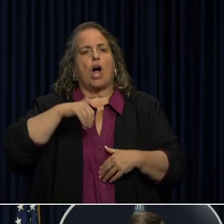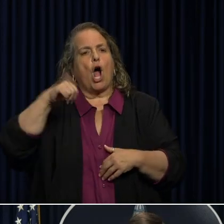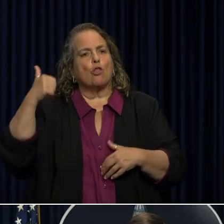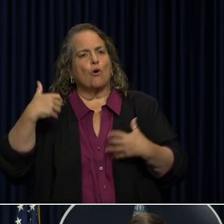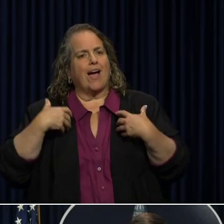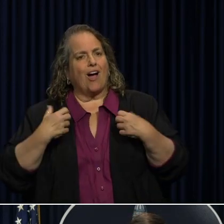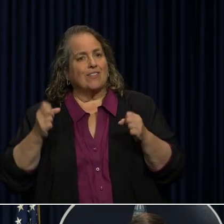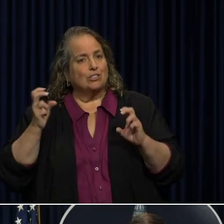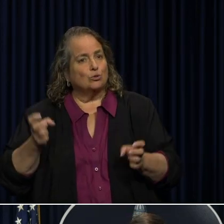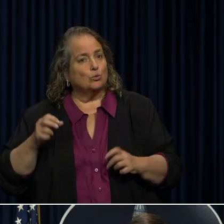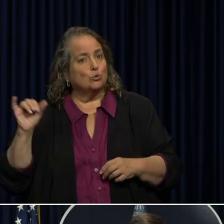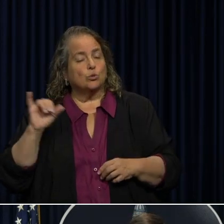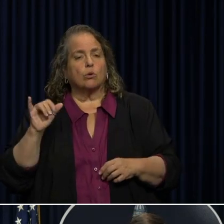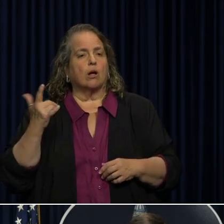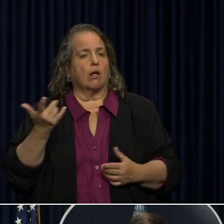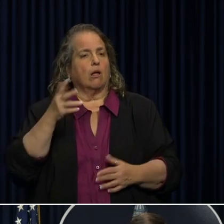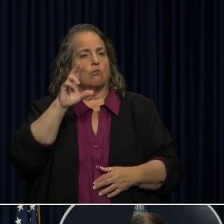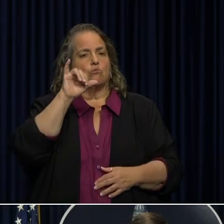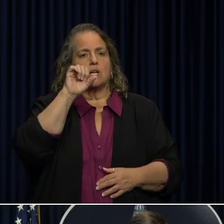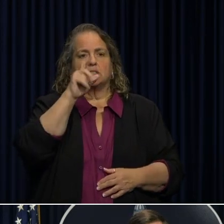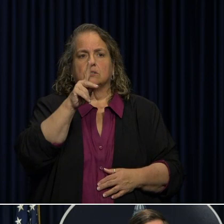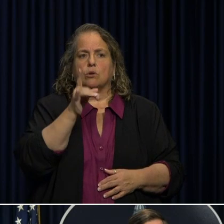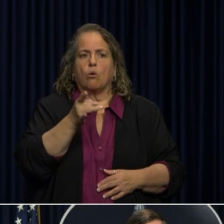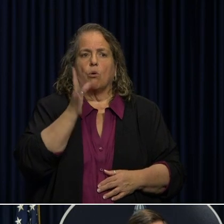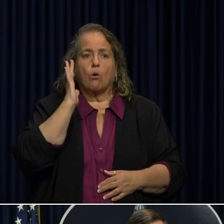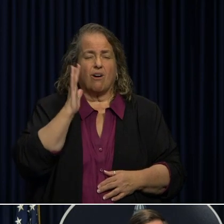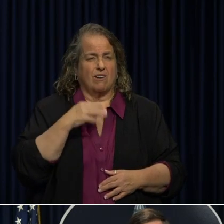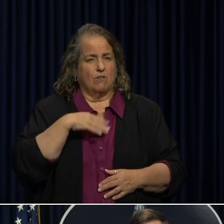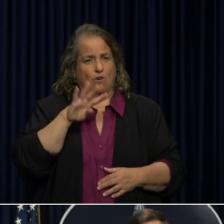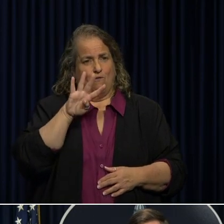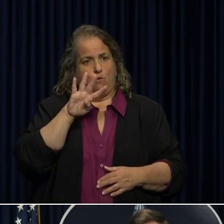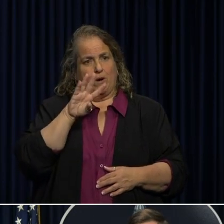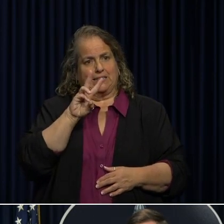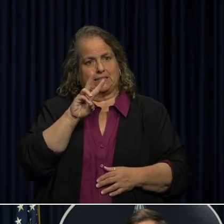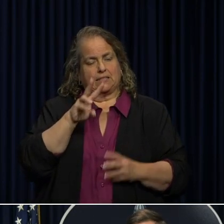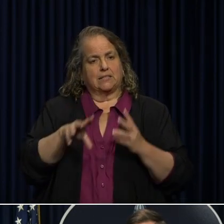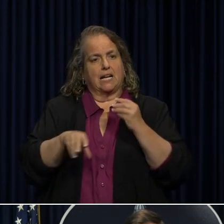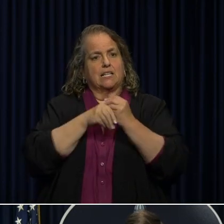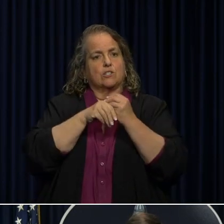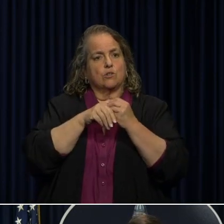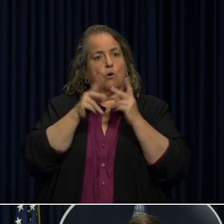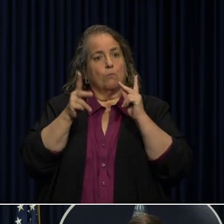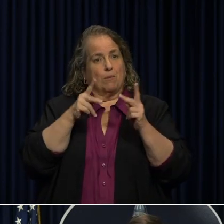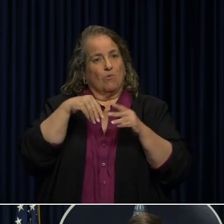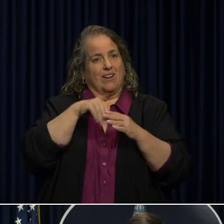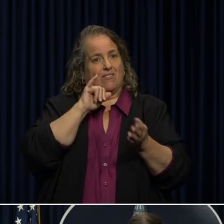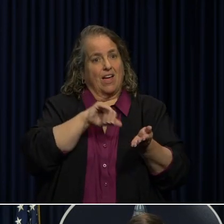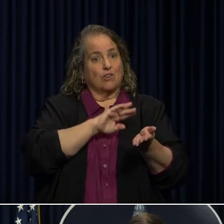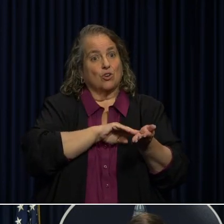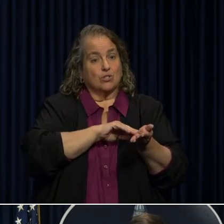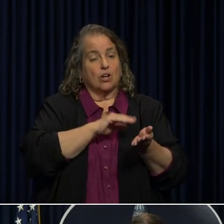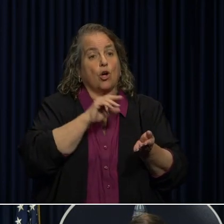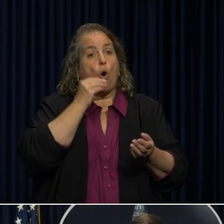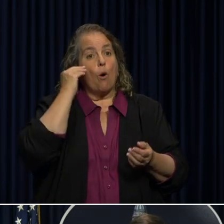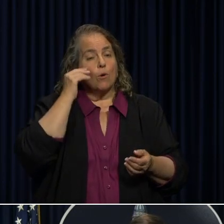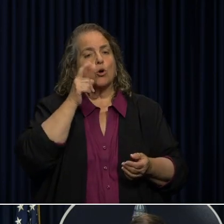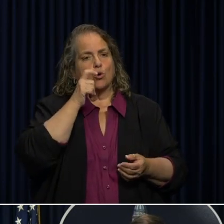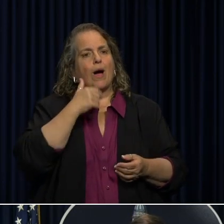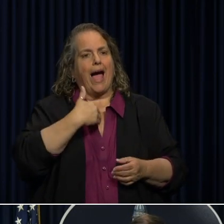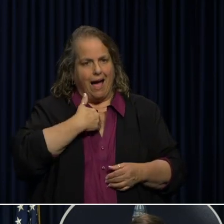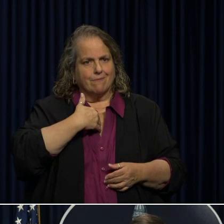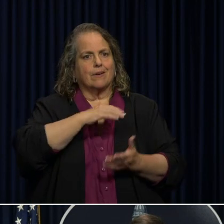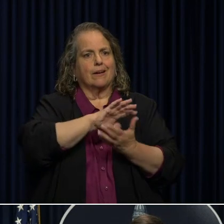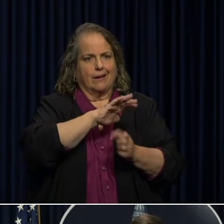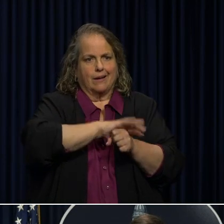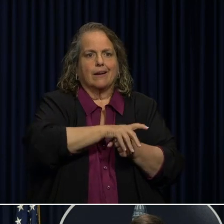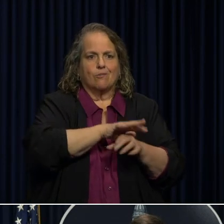risk, especially here. We have 46 additional residents since yesterday that have tested positive for COVID-19. We have